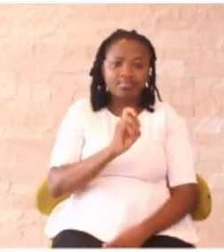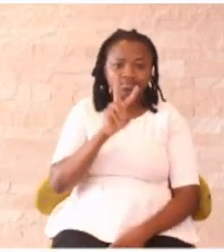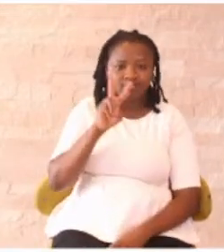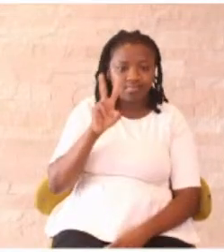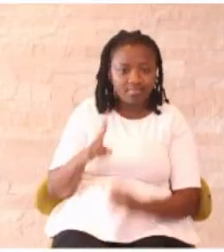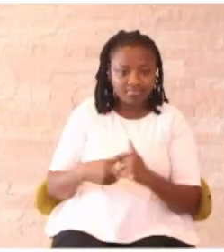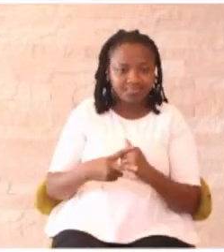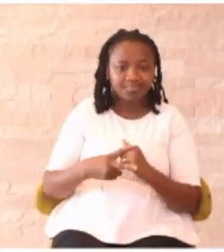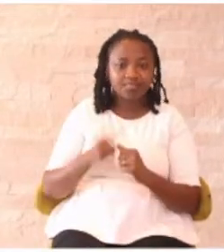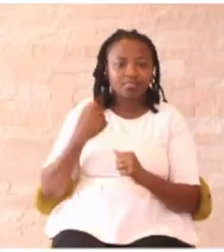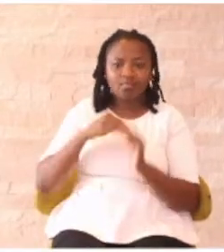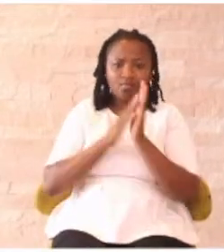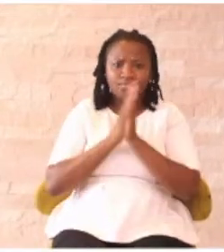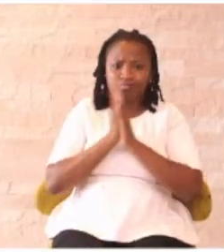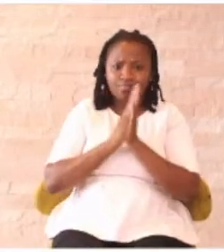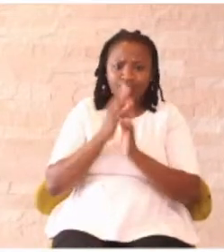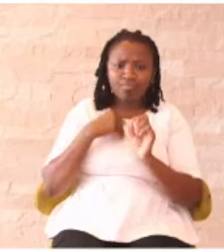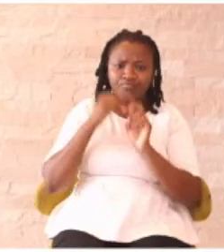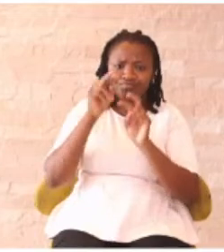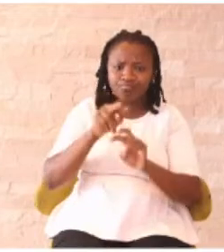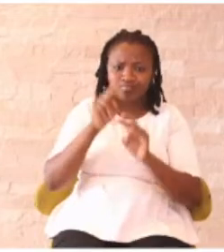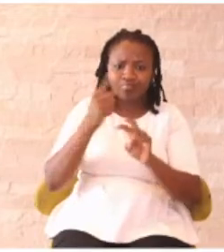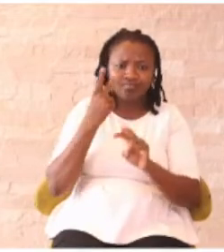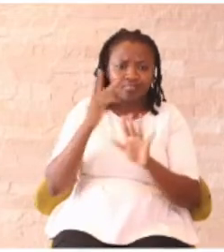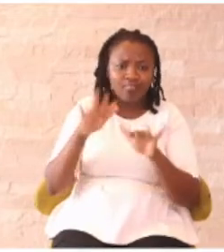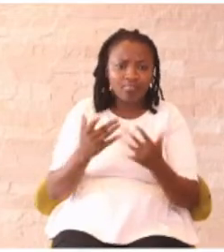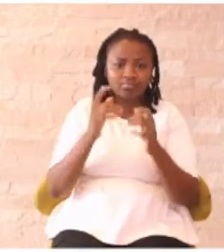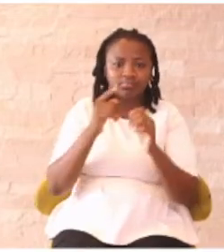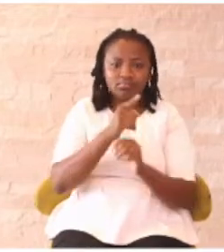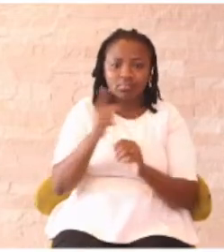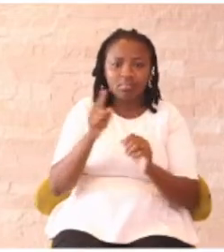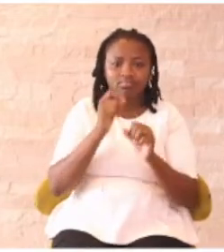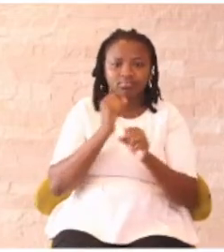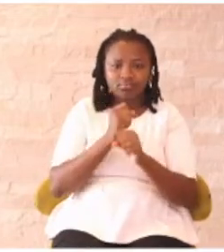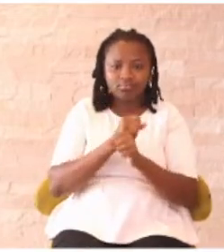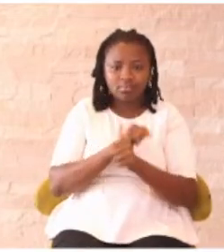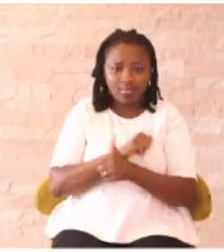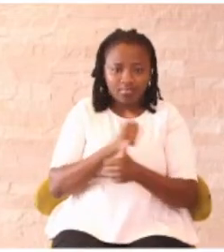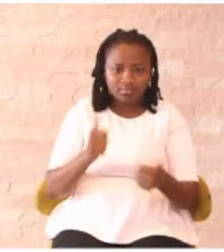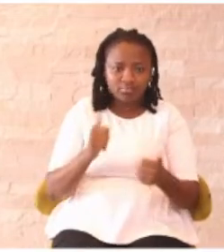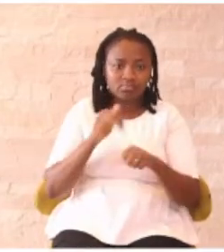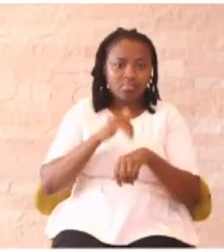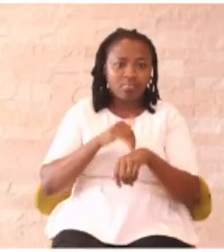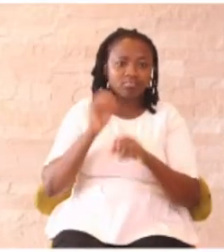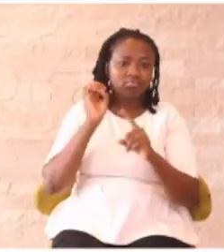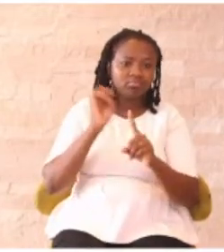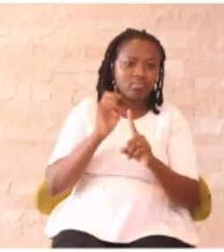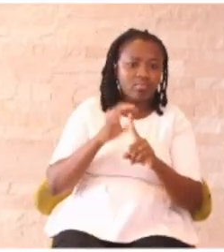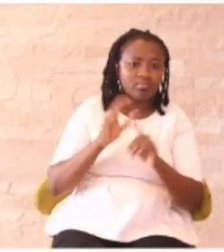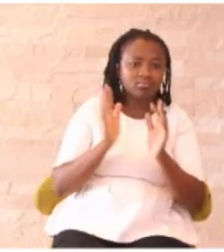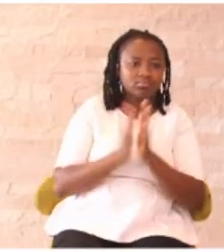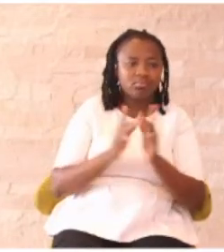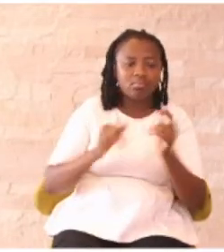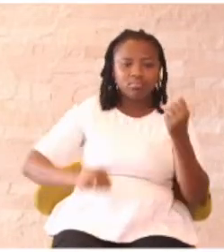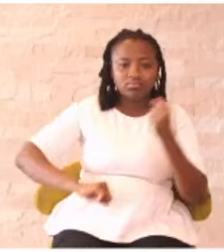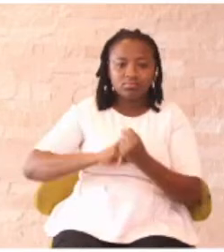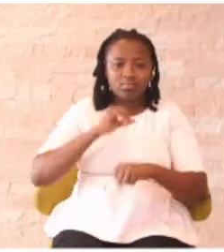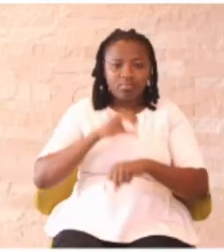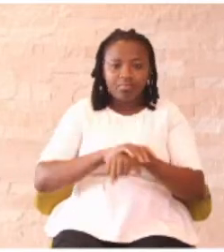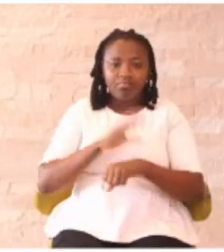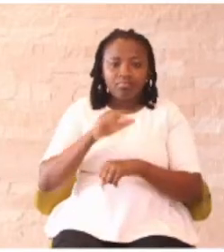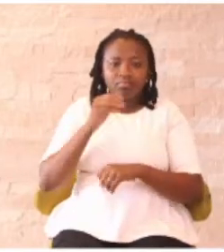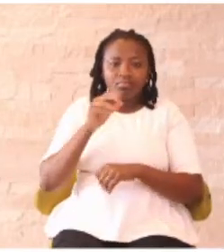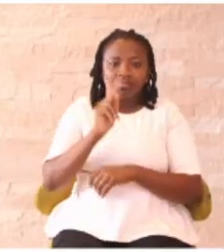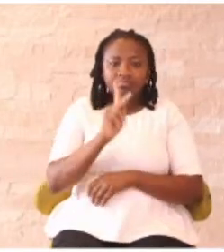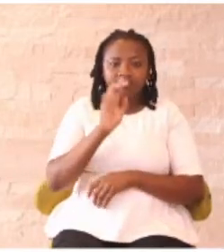really looking forward to see how this will take shape when it comes to mentorship with the support of KEWOPA.